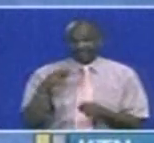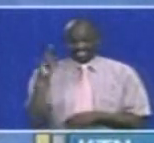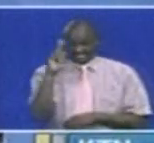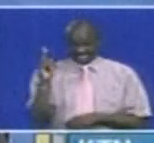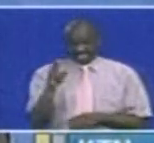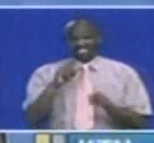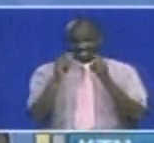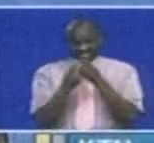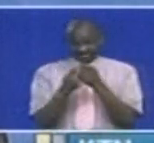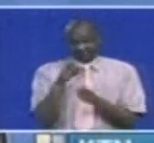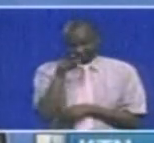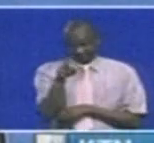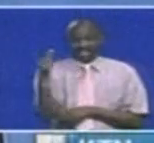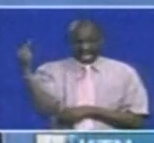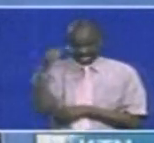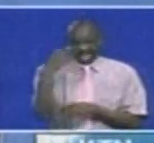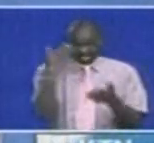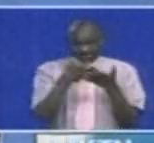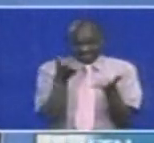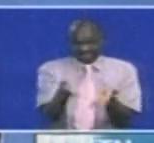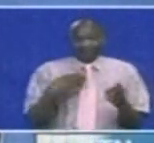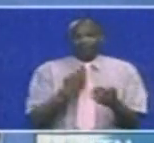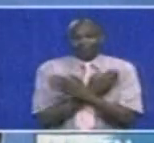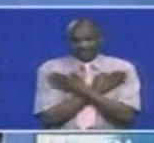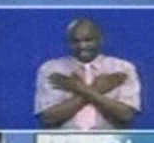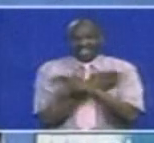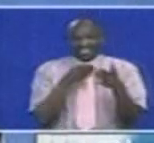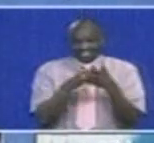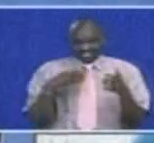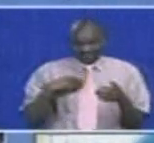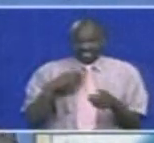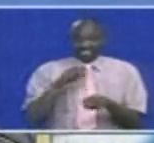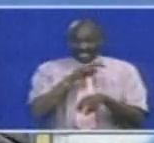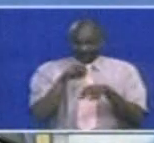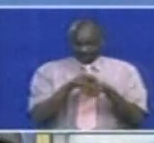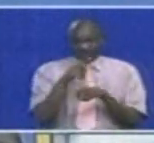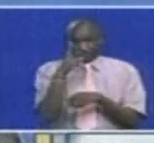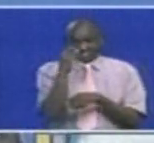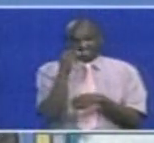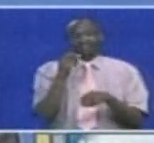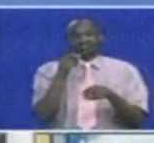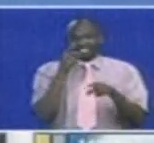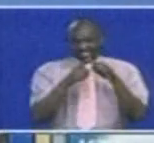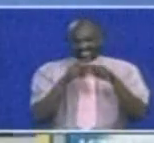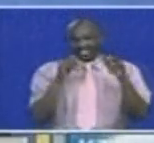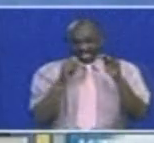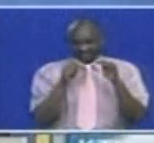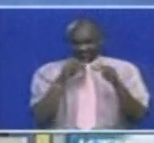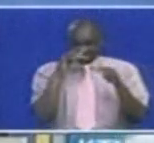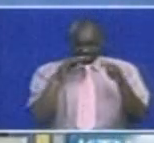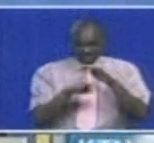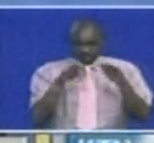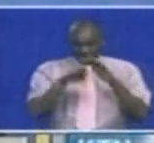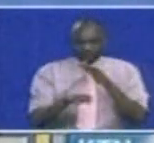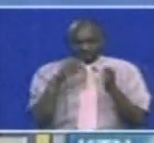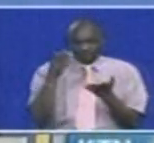team arrived into the country ready for their friendly match against Kenya's national under-20 soccer team. The Italian junior side will take on Harambee Stars